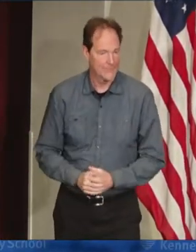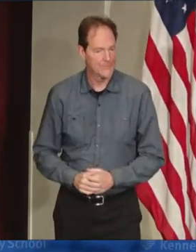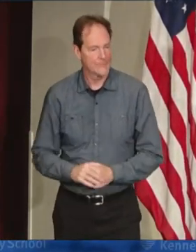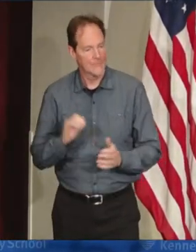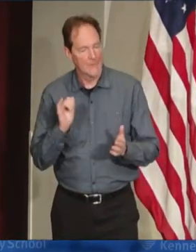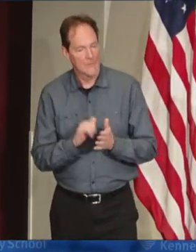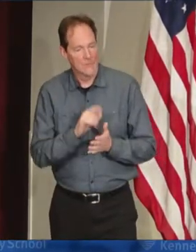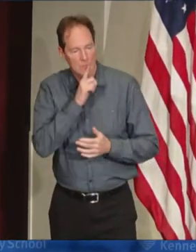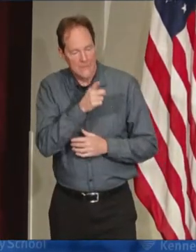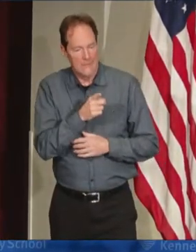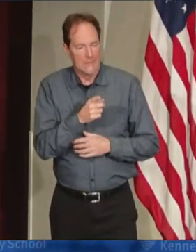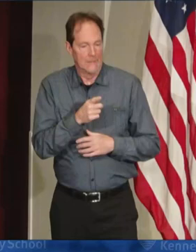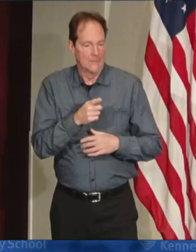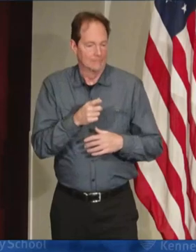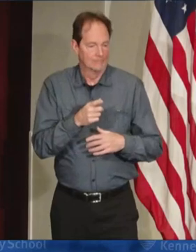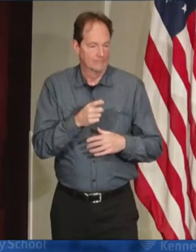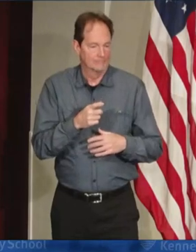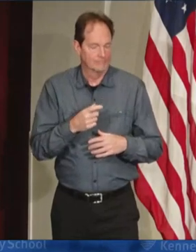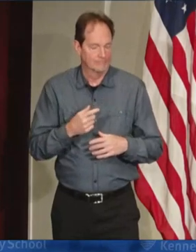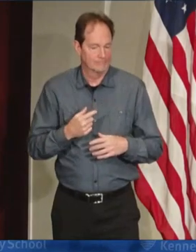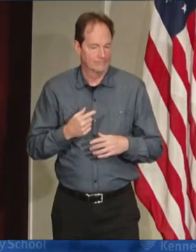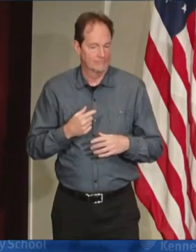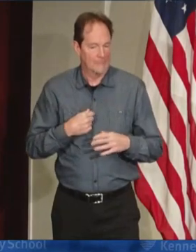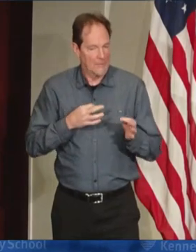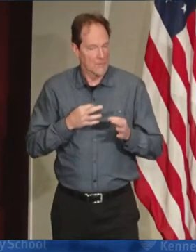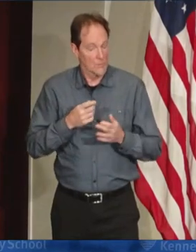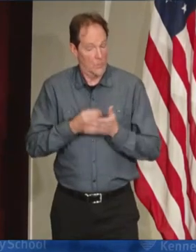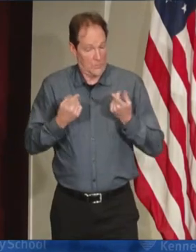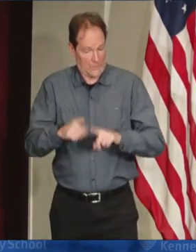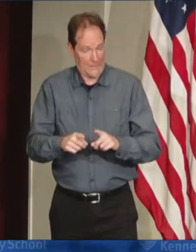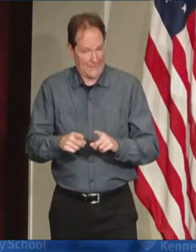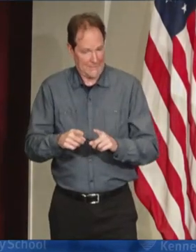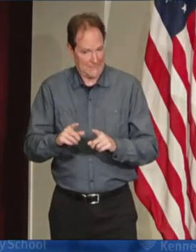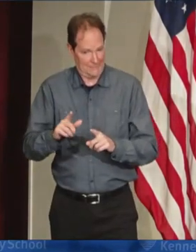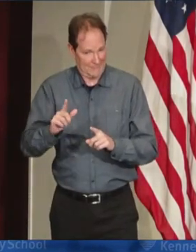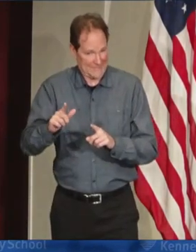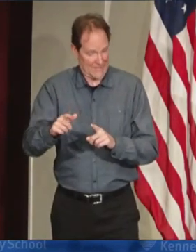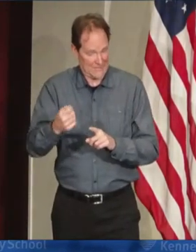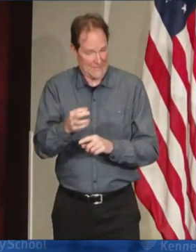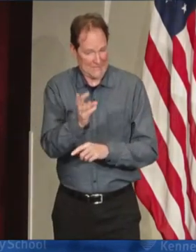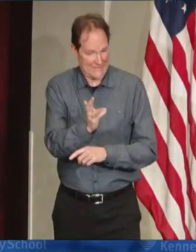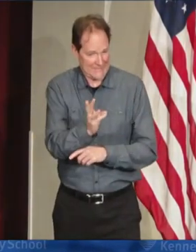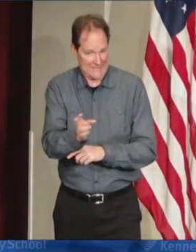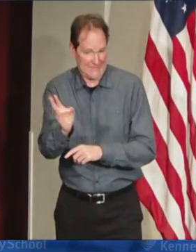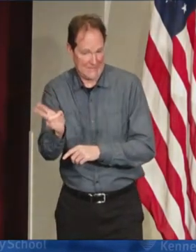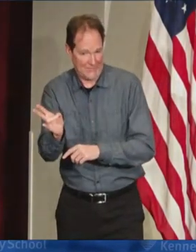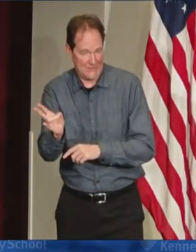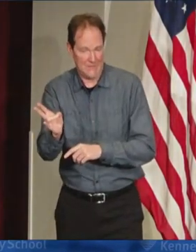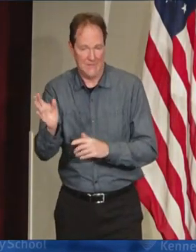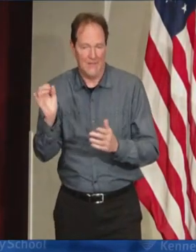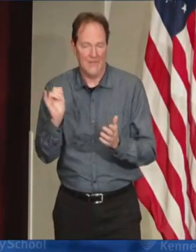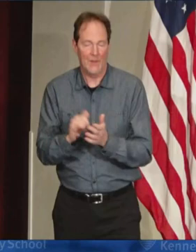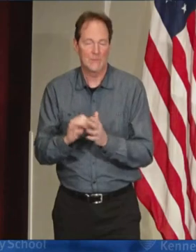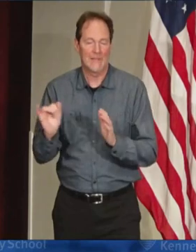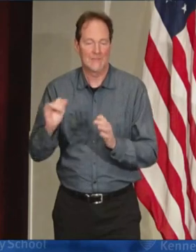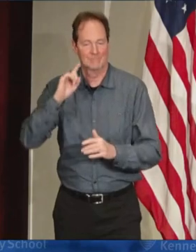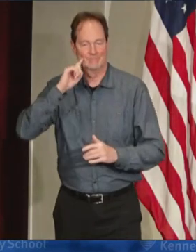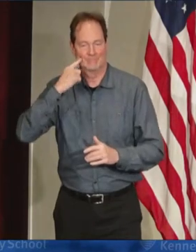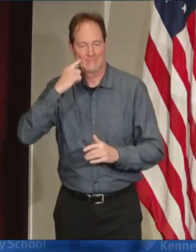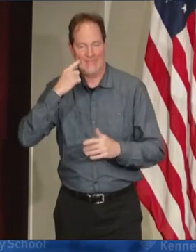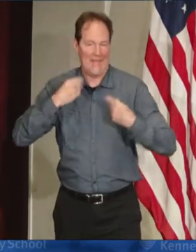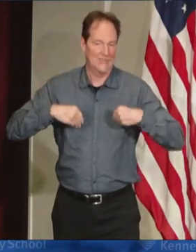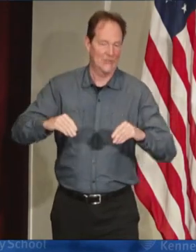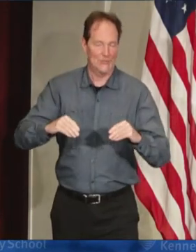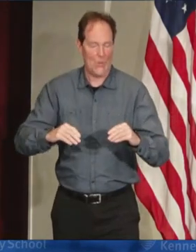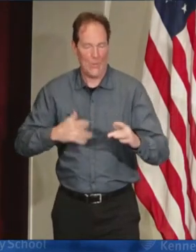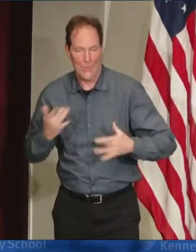really, I define what was going on in the late 60s and 70s as kind of being in a candy store.